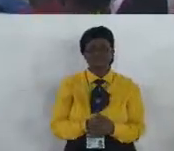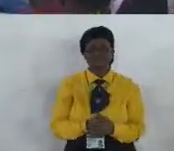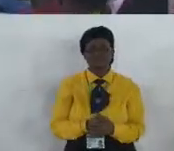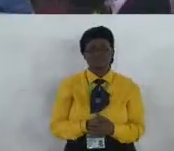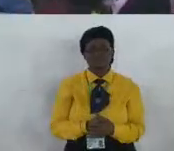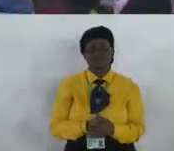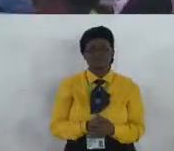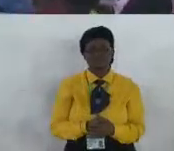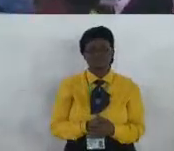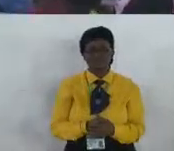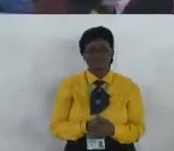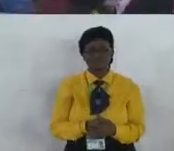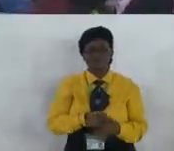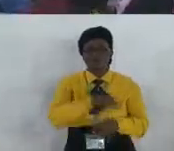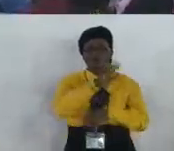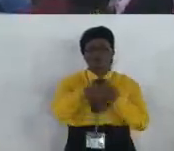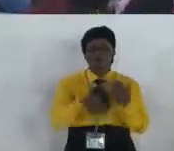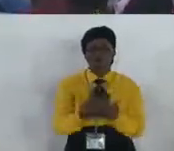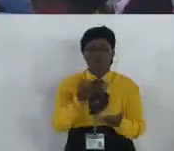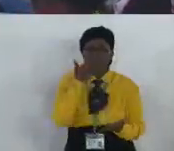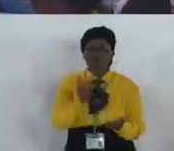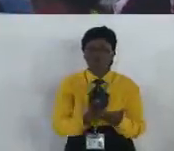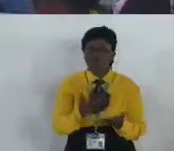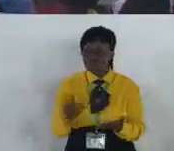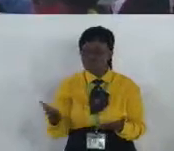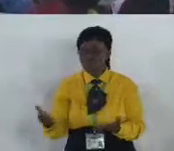All good things come from you.